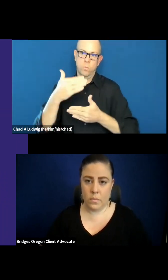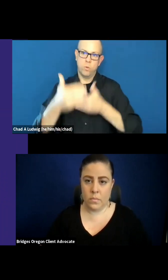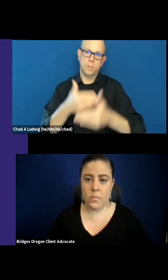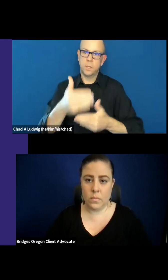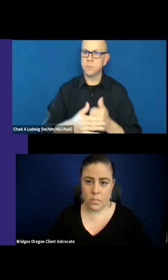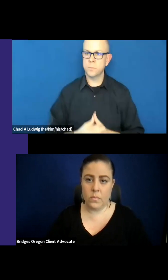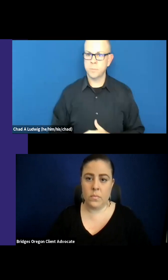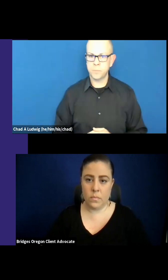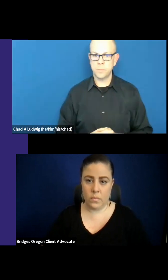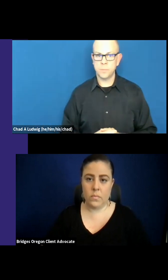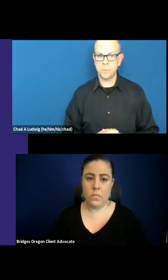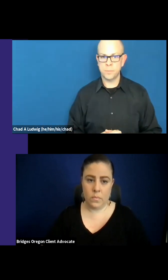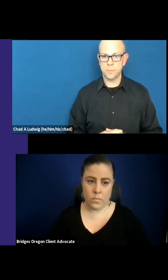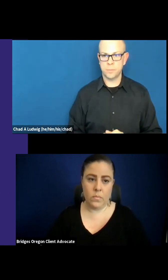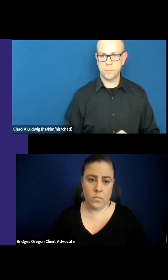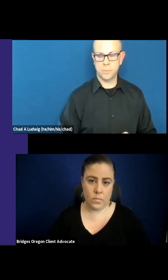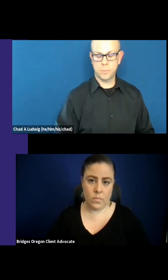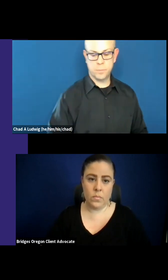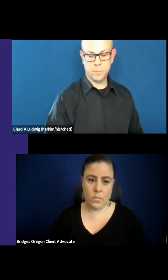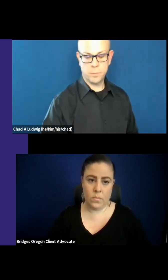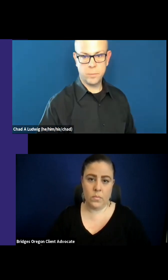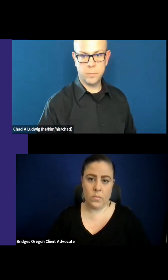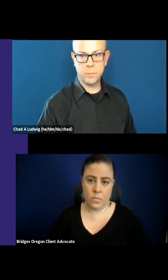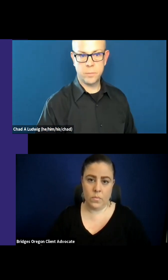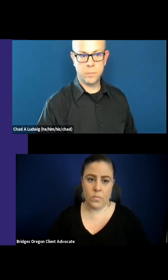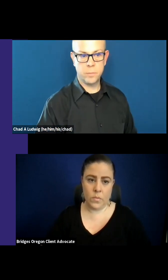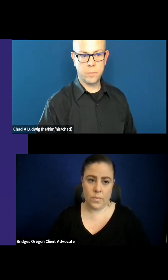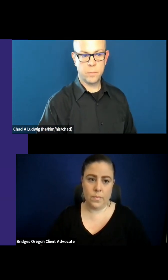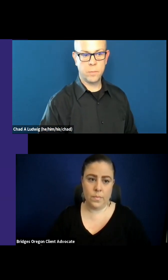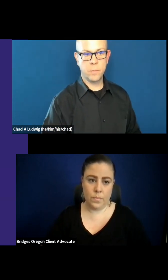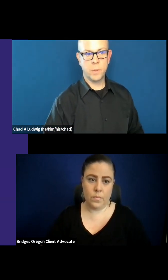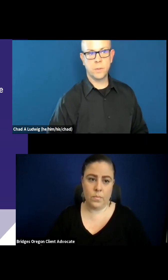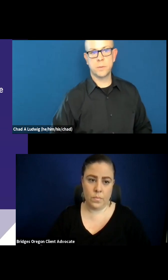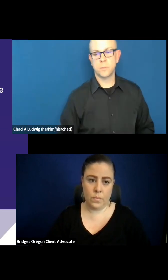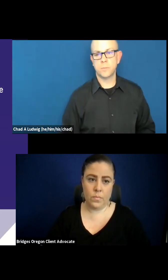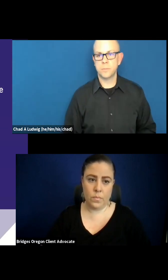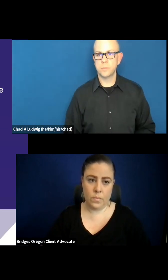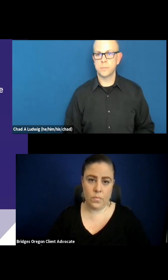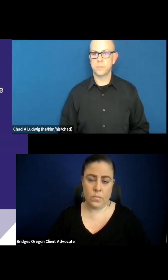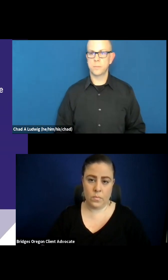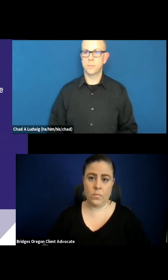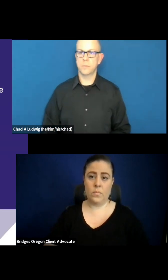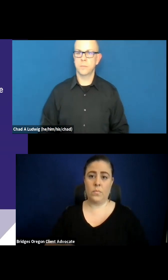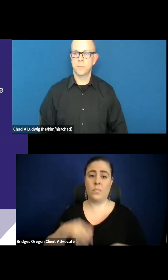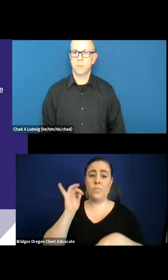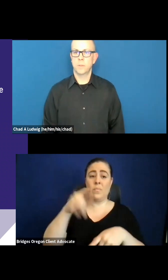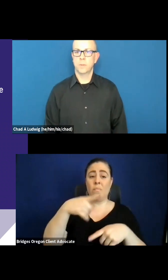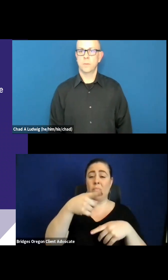organizations as advocates to help you through whatever process you may be going through.